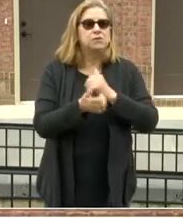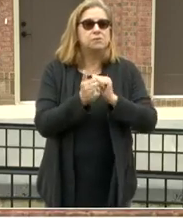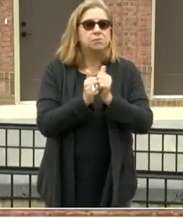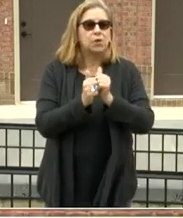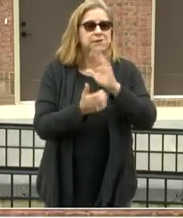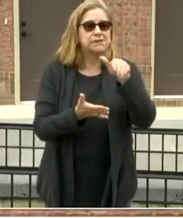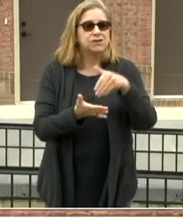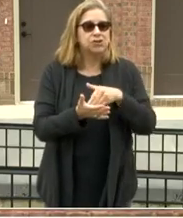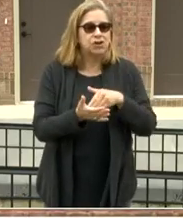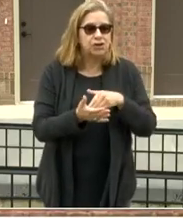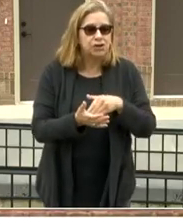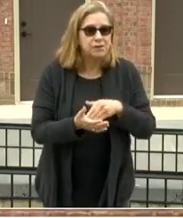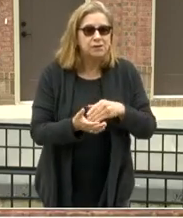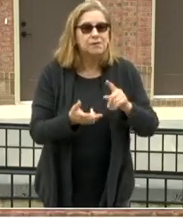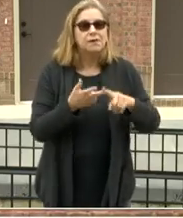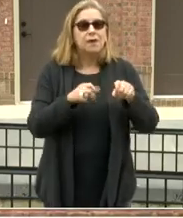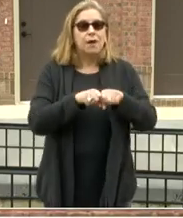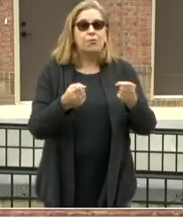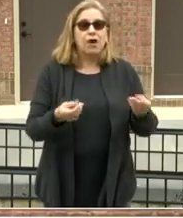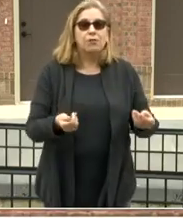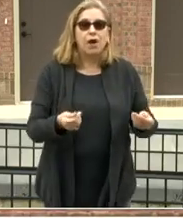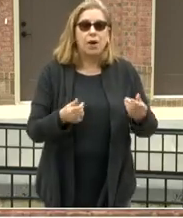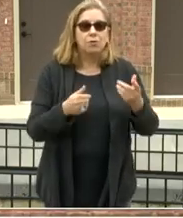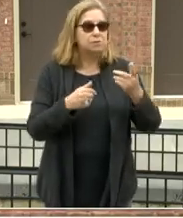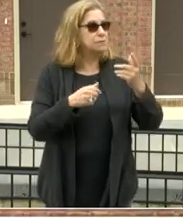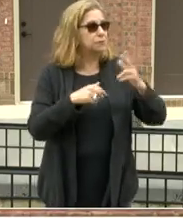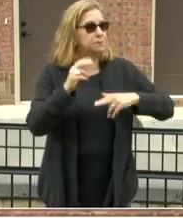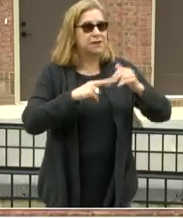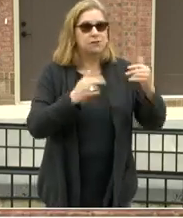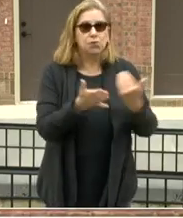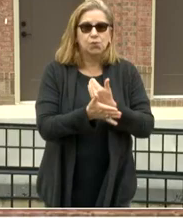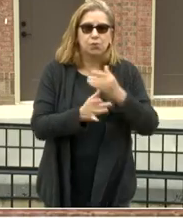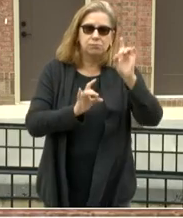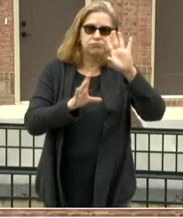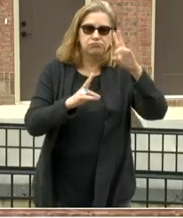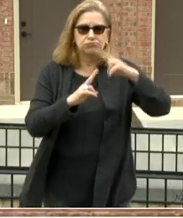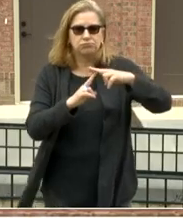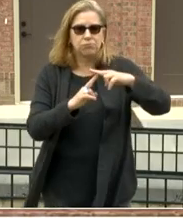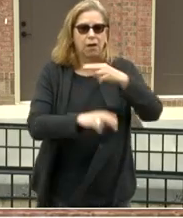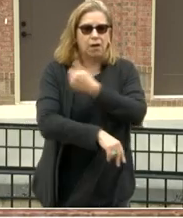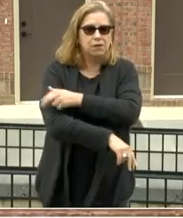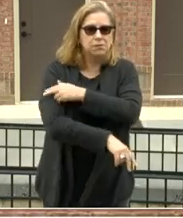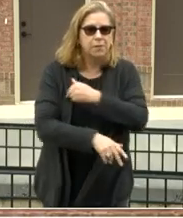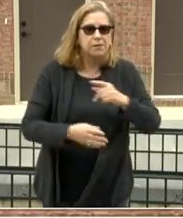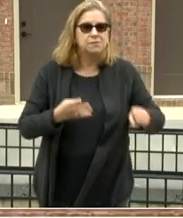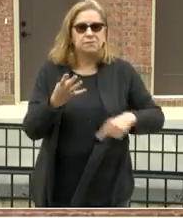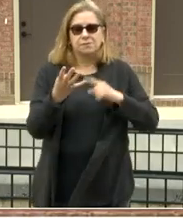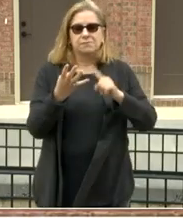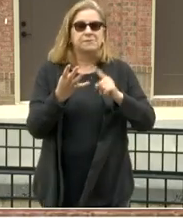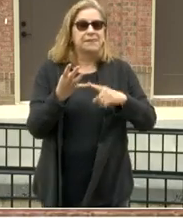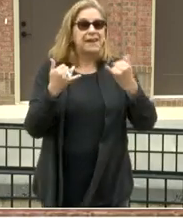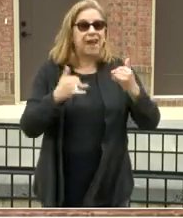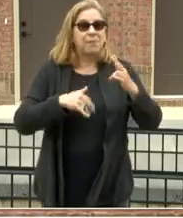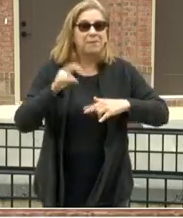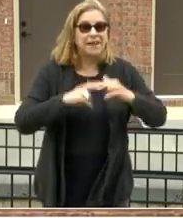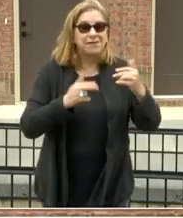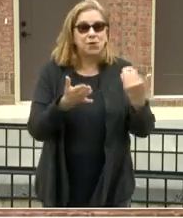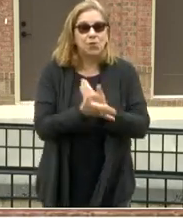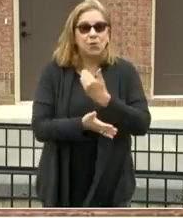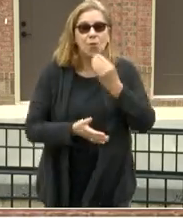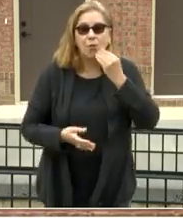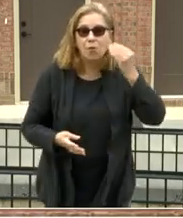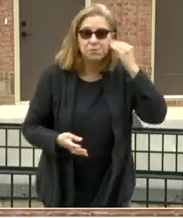new hospital on this campus, and now these for sale homes for district residents. This is so